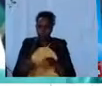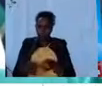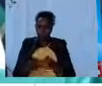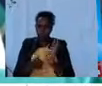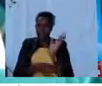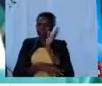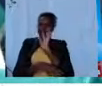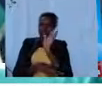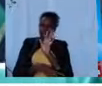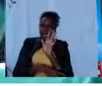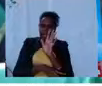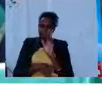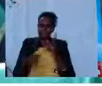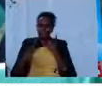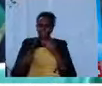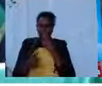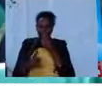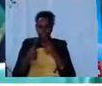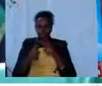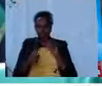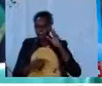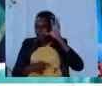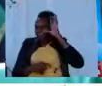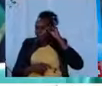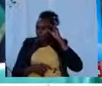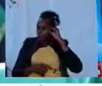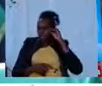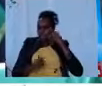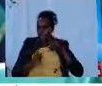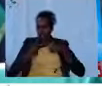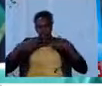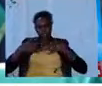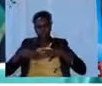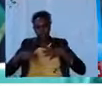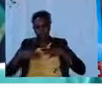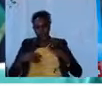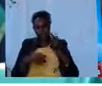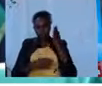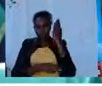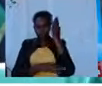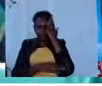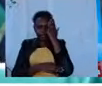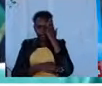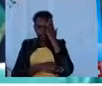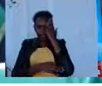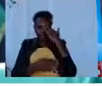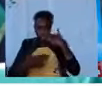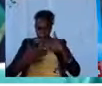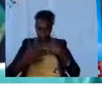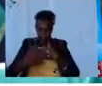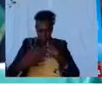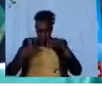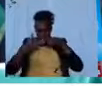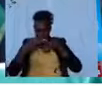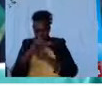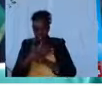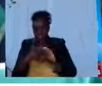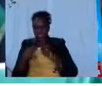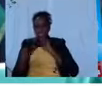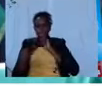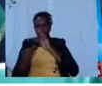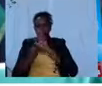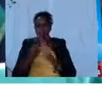farewell addressed by Moses to the people of Israel before they entered